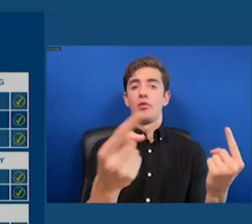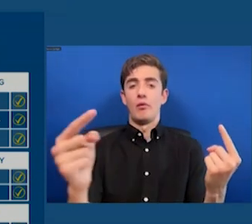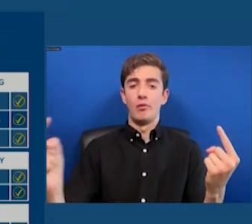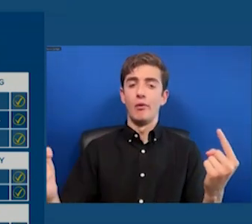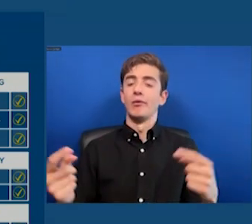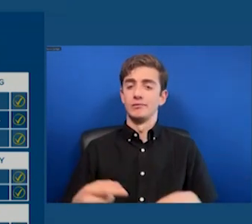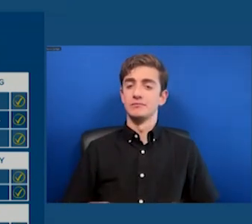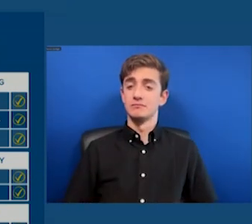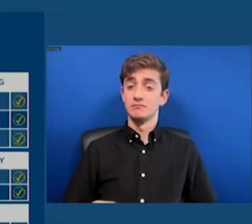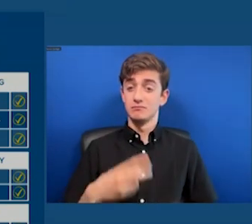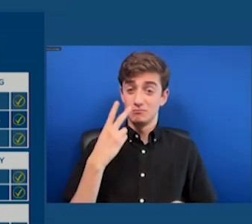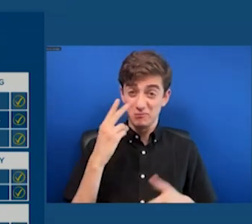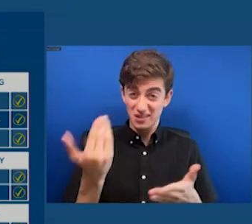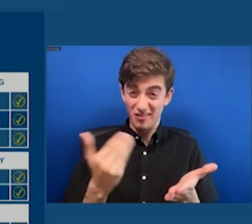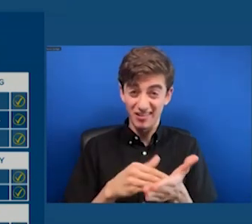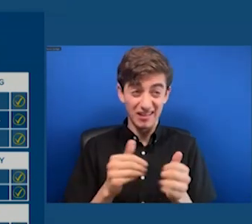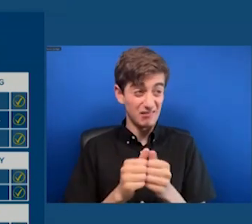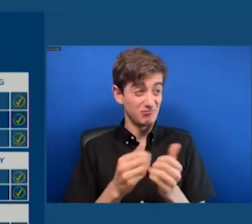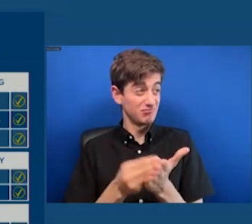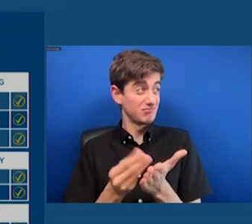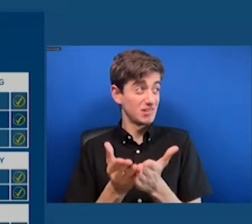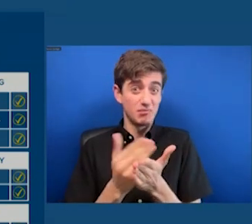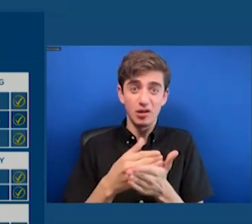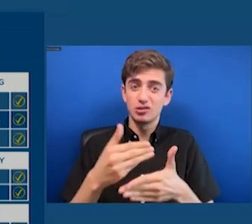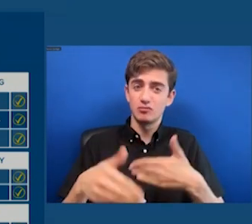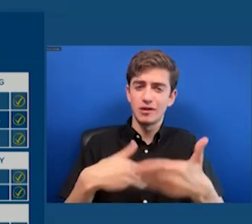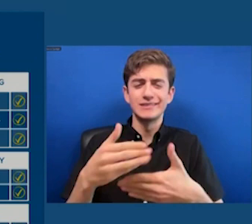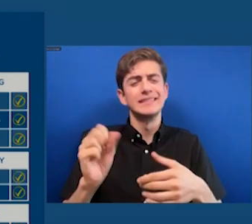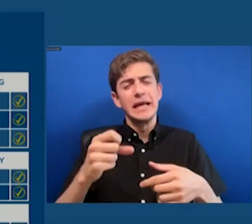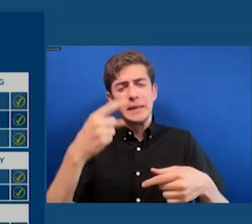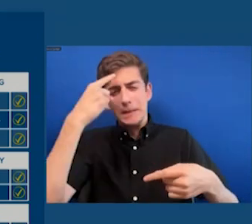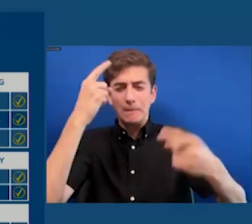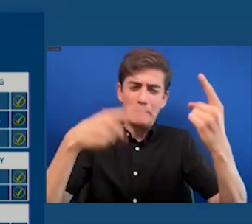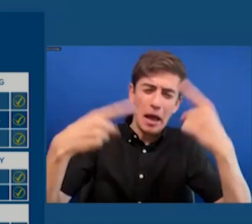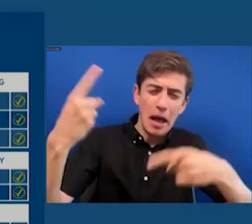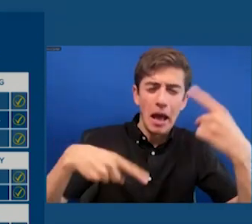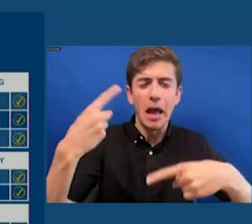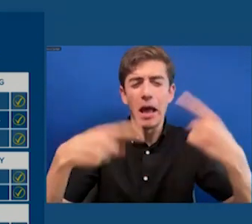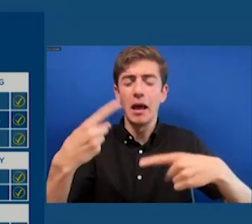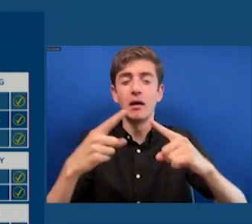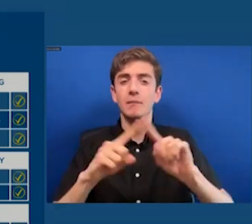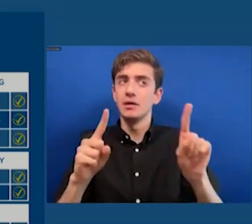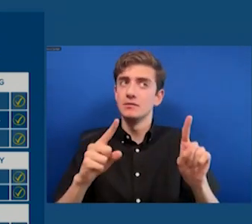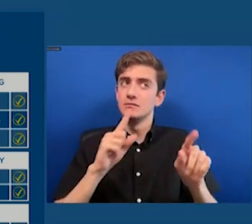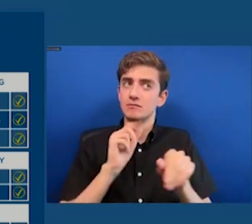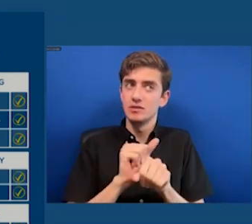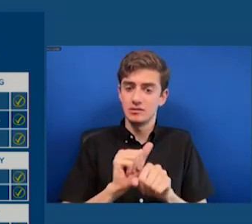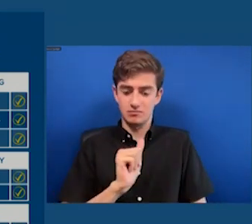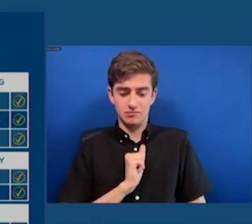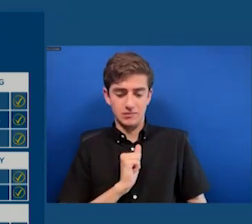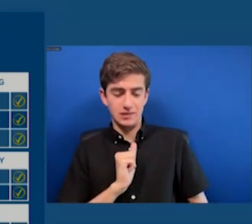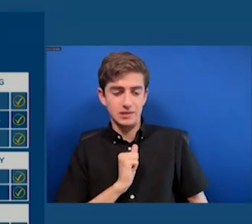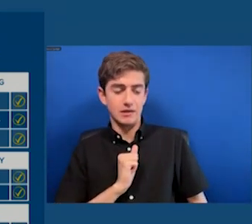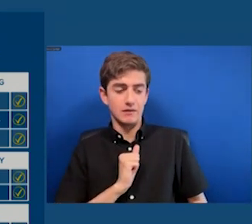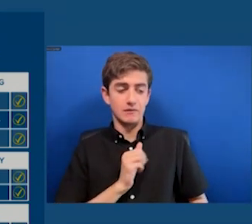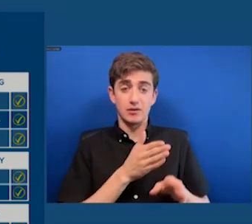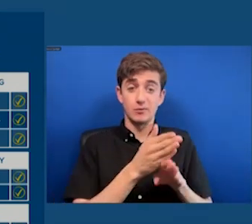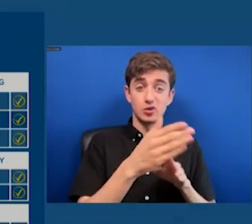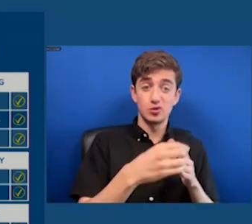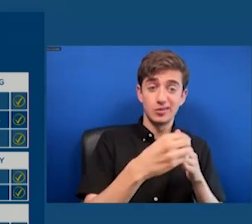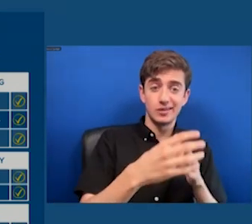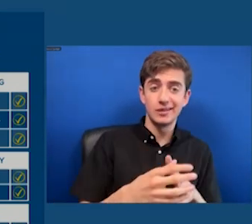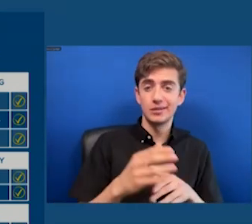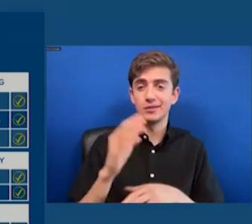with spirited debate, but there was almost unprecedented collaboration between myself, the majority leader, the